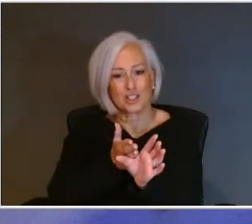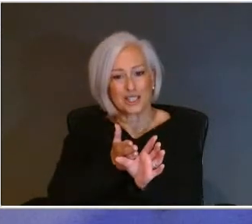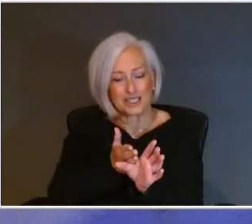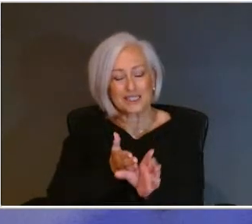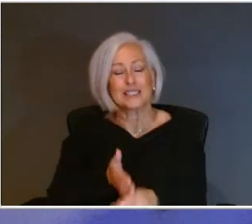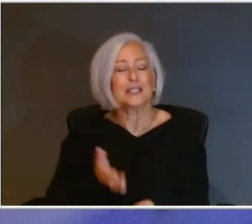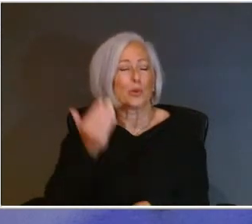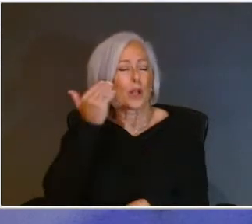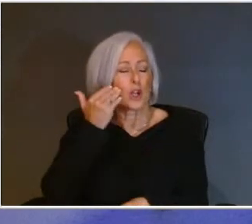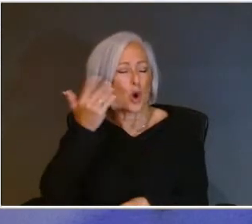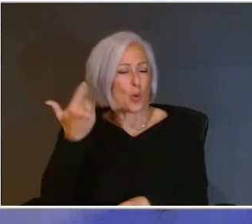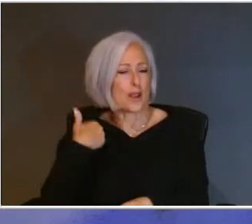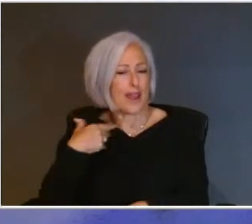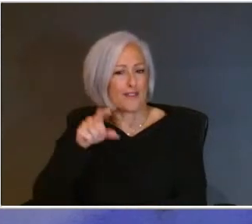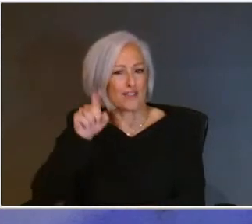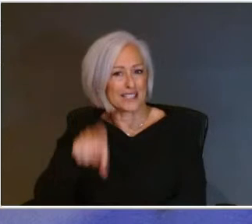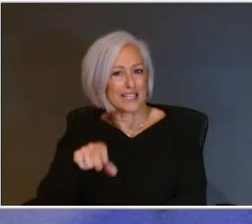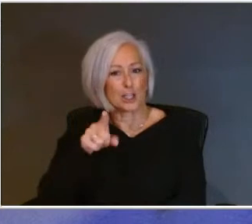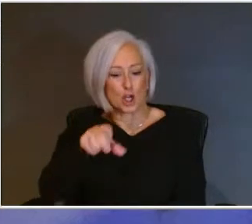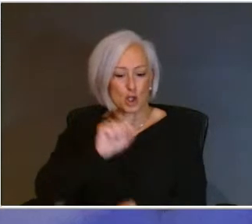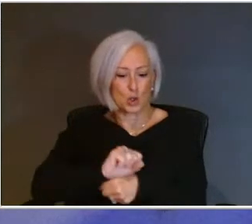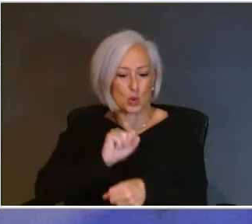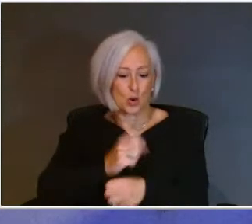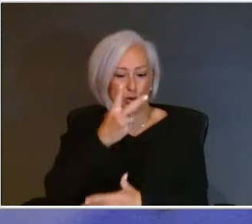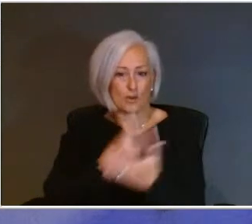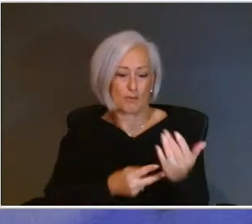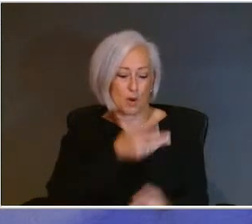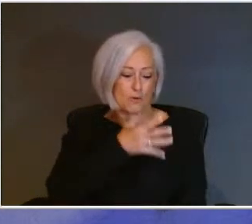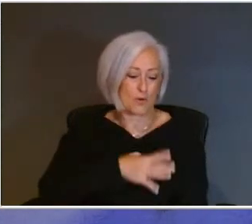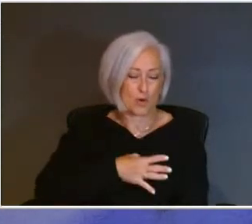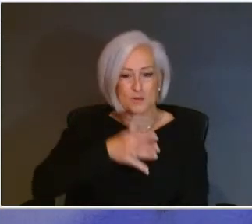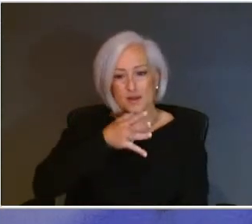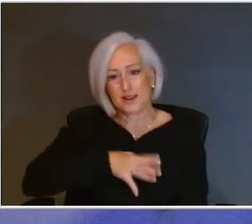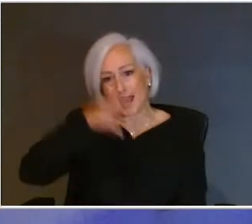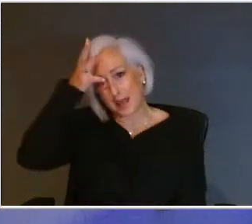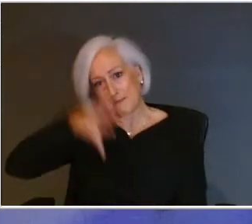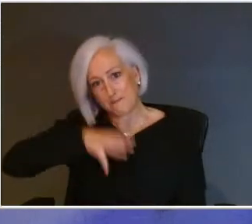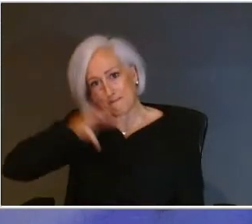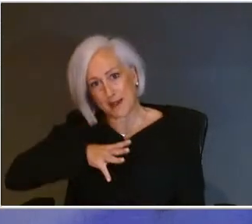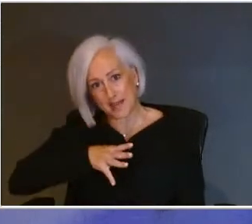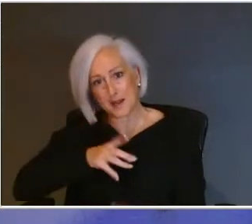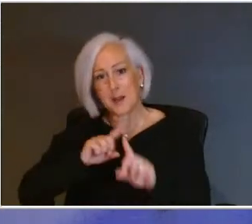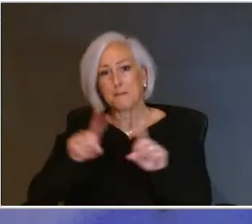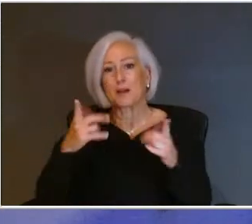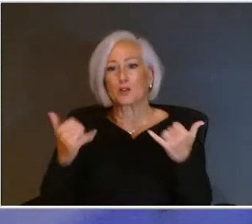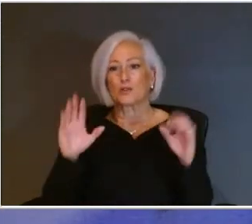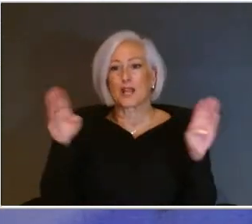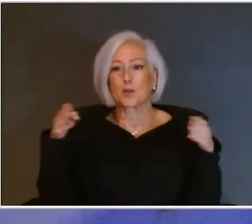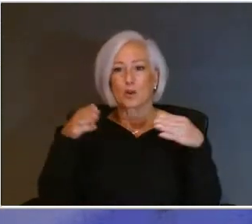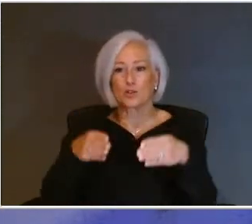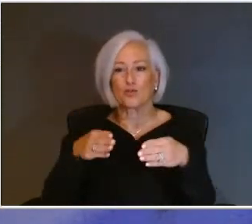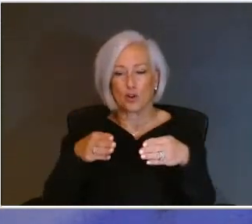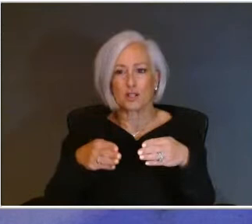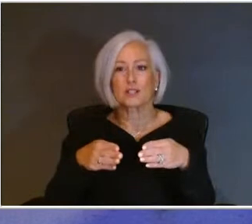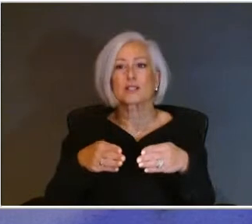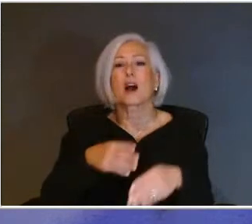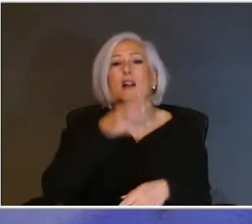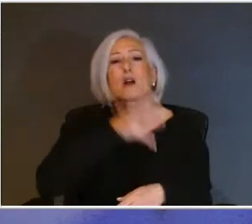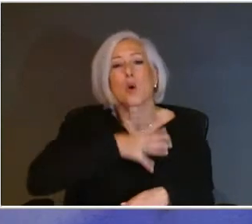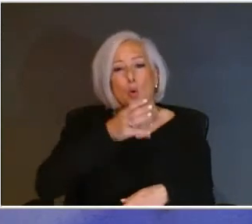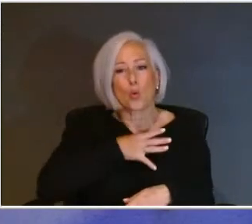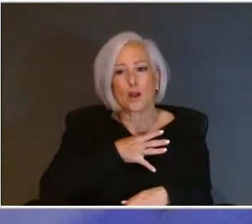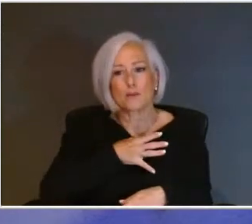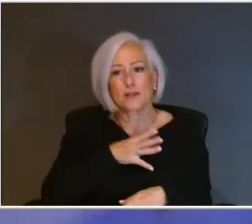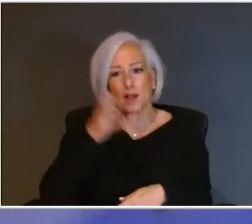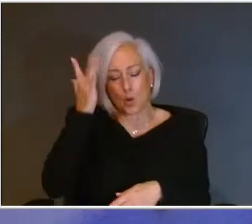both men and women, but today we're focused on your work with the health system's female athlete program. Why is it so important to focus on the